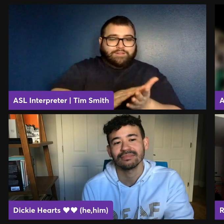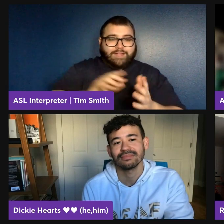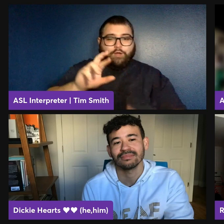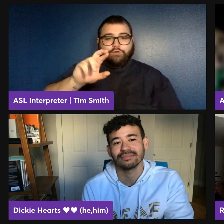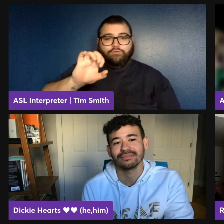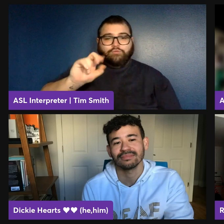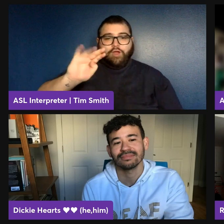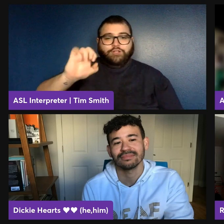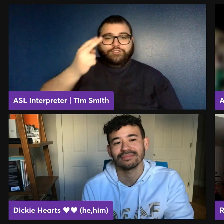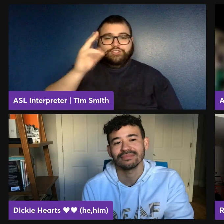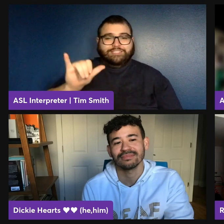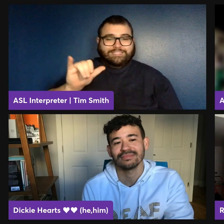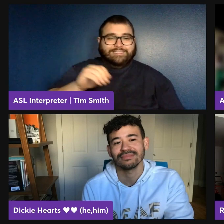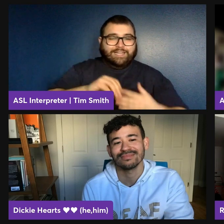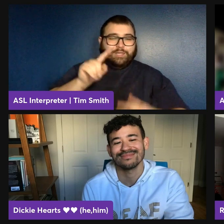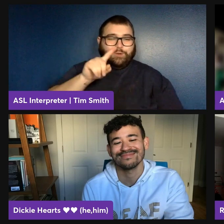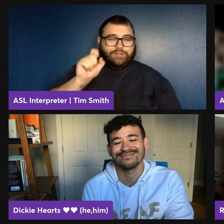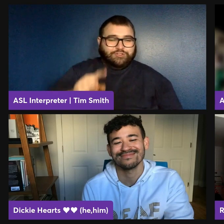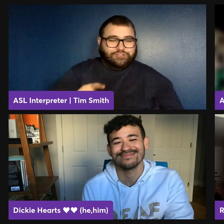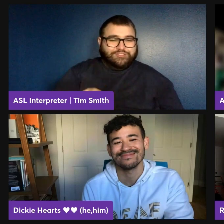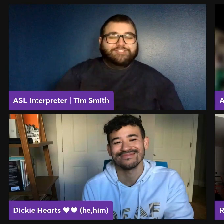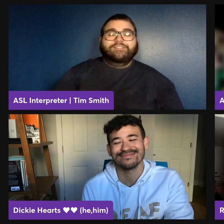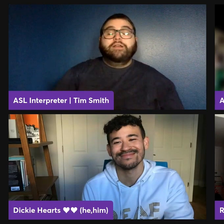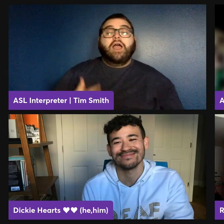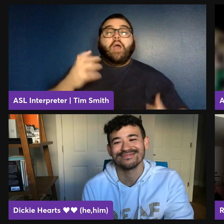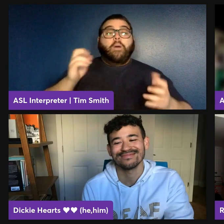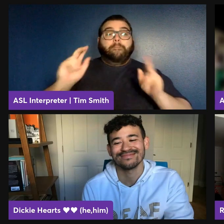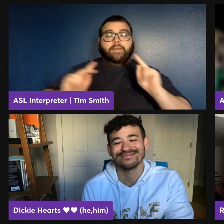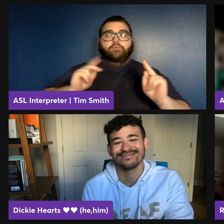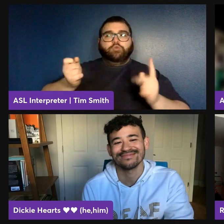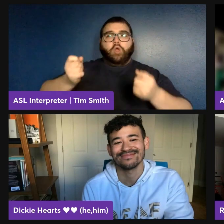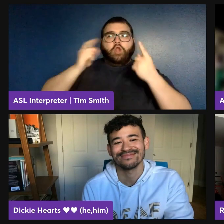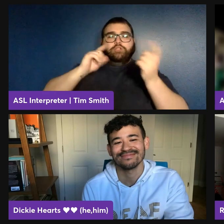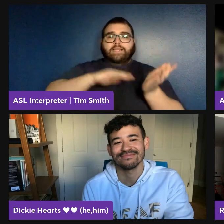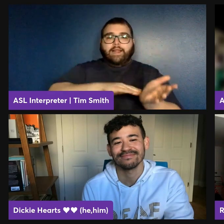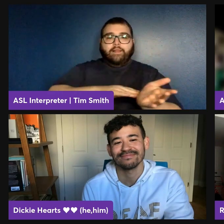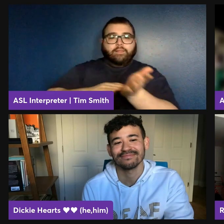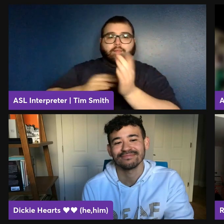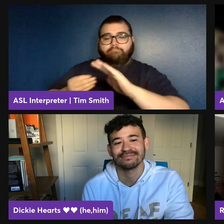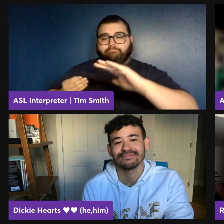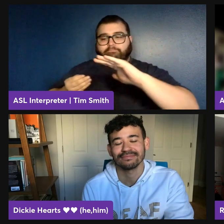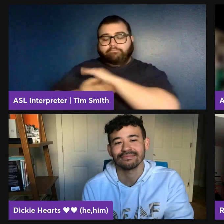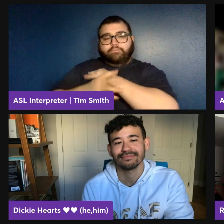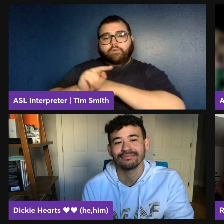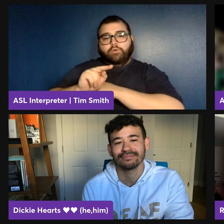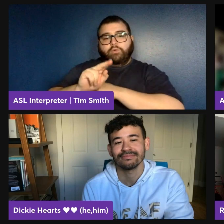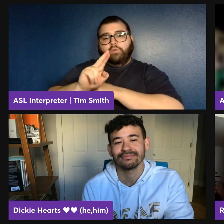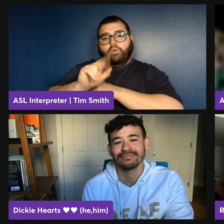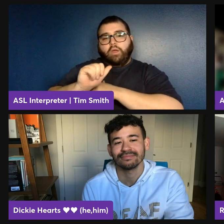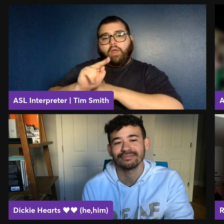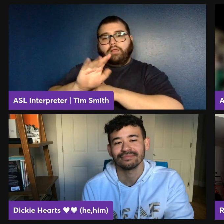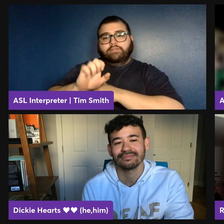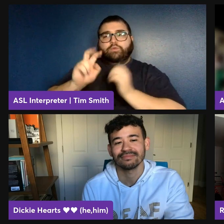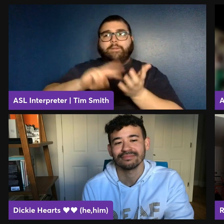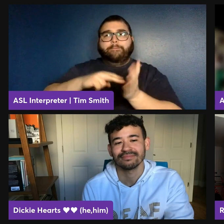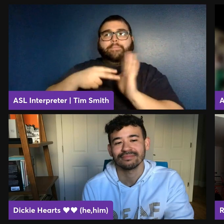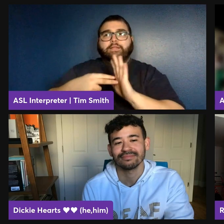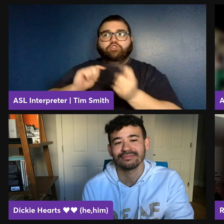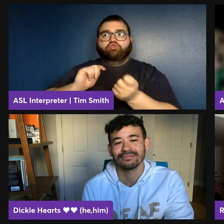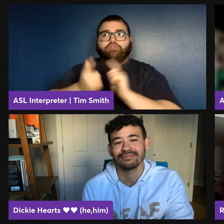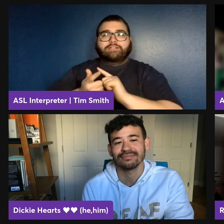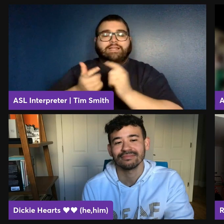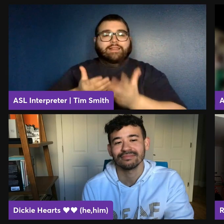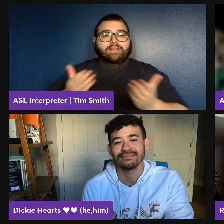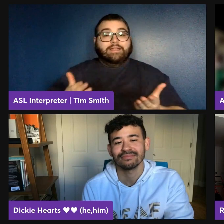want people to take away the nuances of what it means to translate stuff into